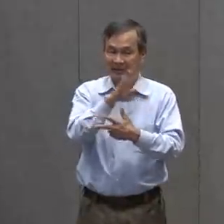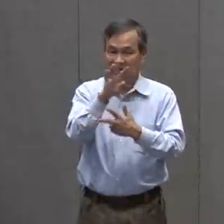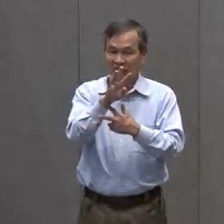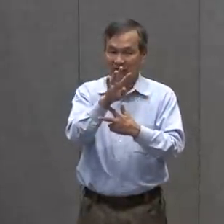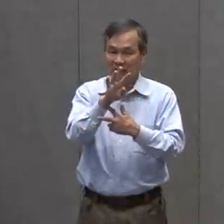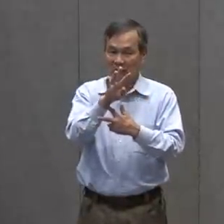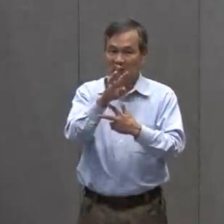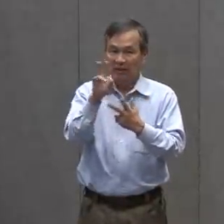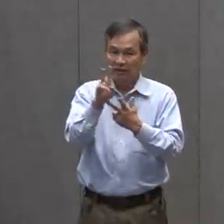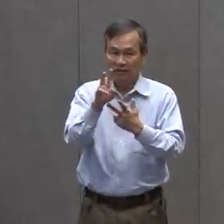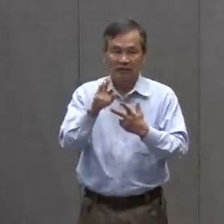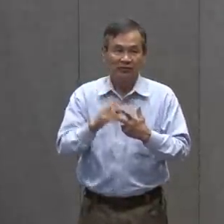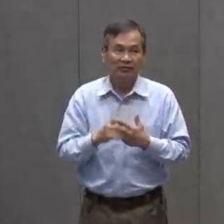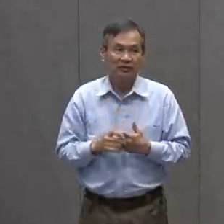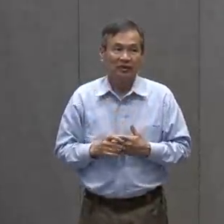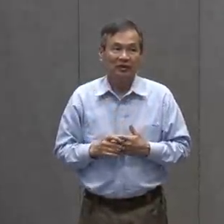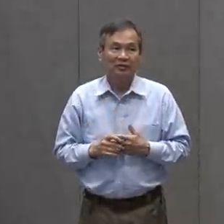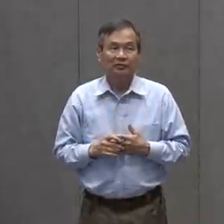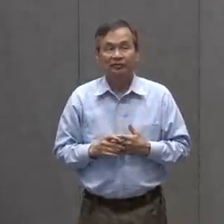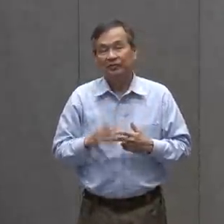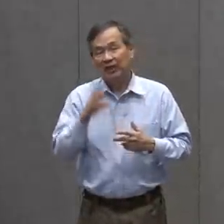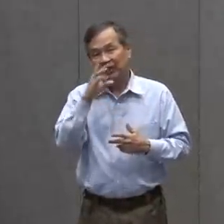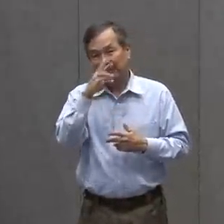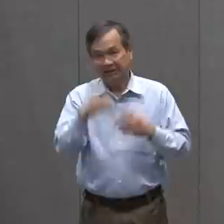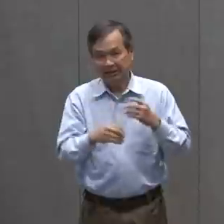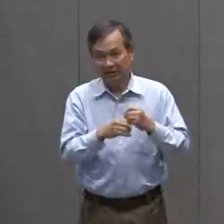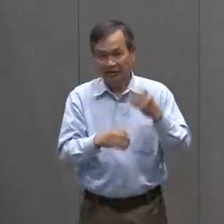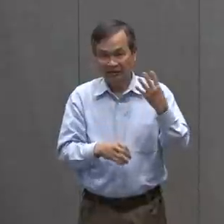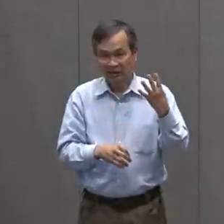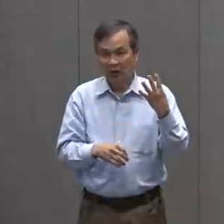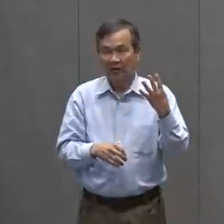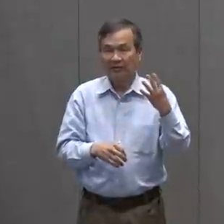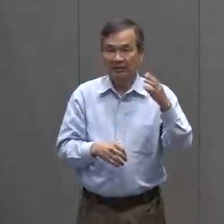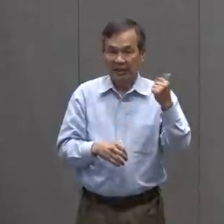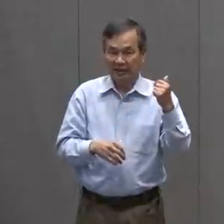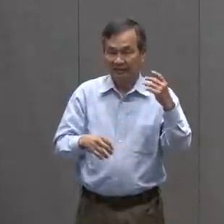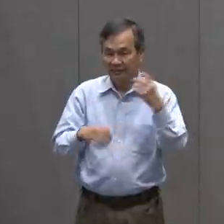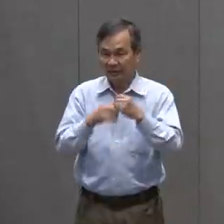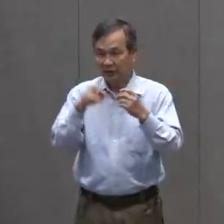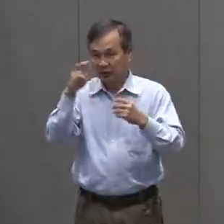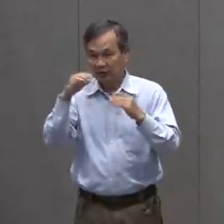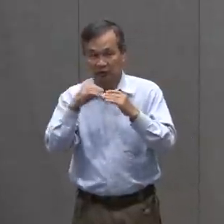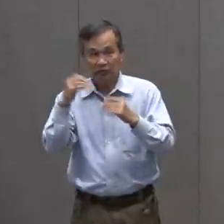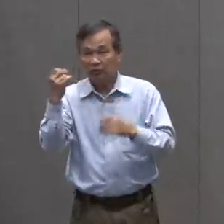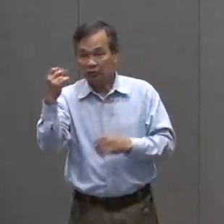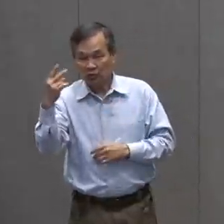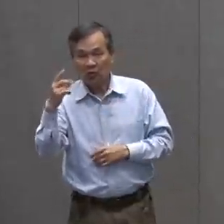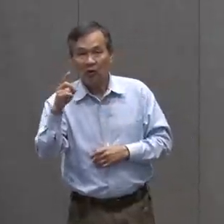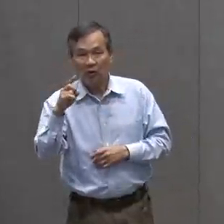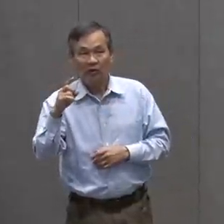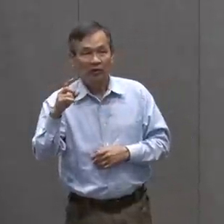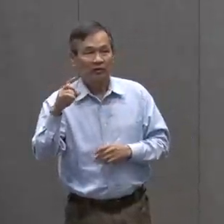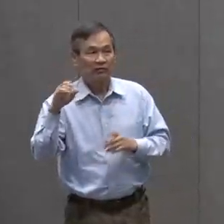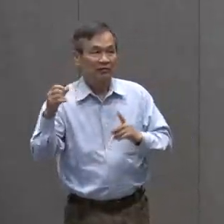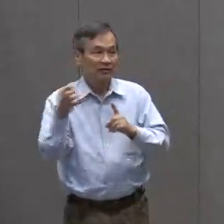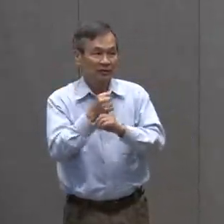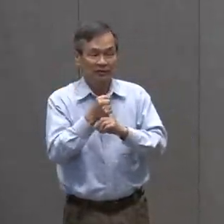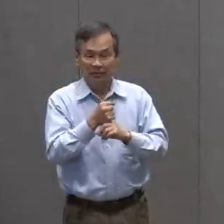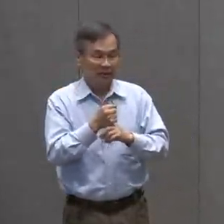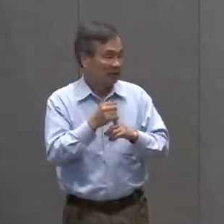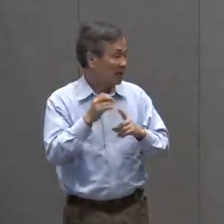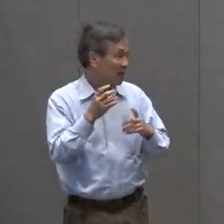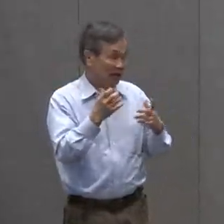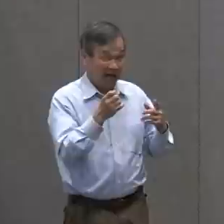4, and a 2. So if I add 6 and 4, I get 10. 10 plus 2 is 12, and 12 is open. You notice I keep looking